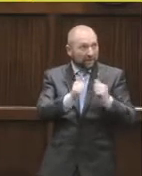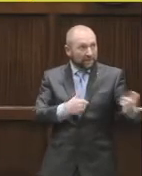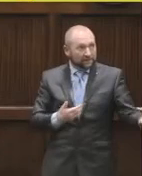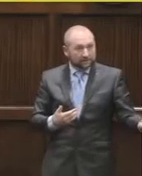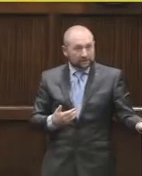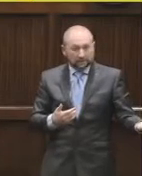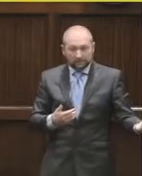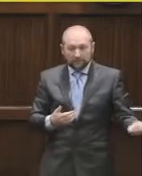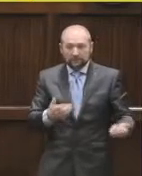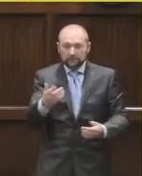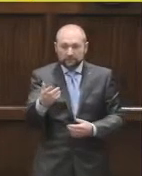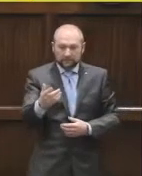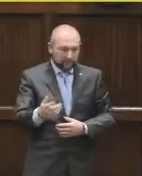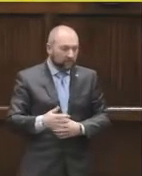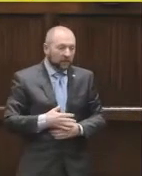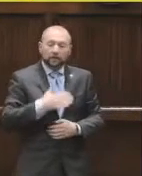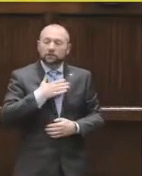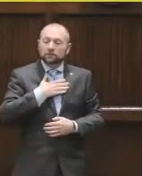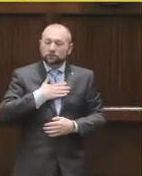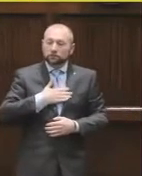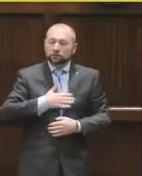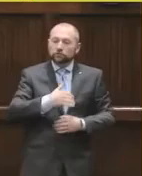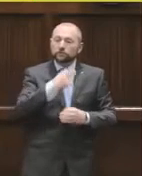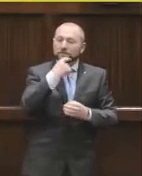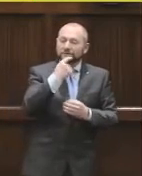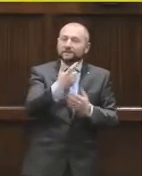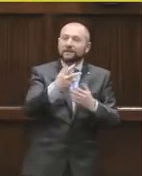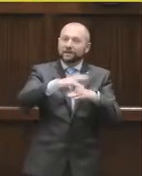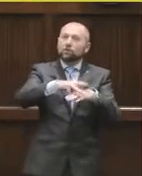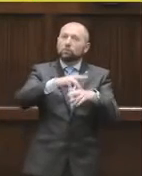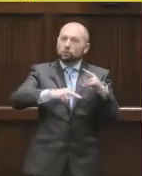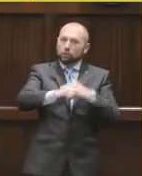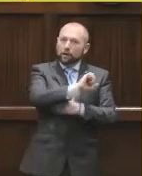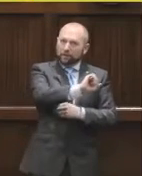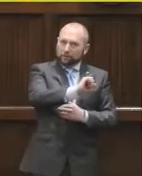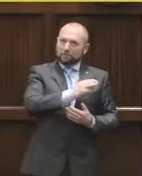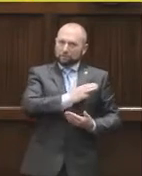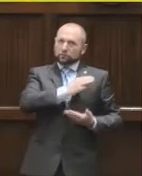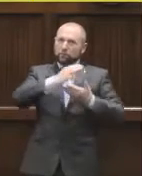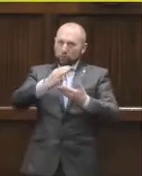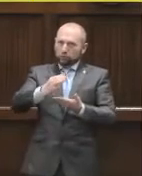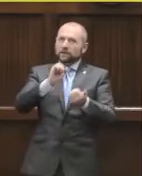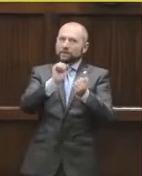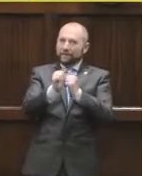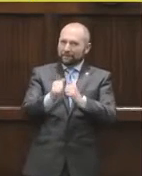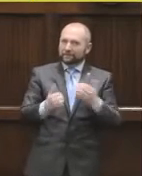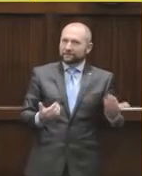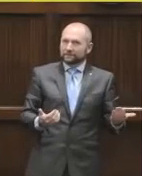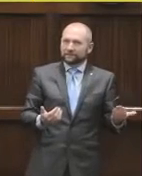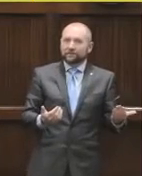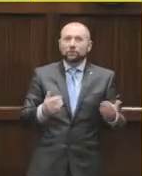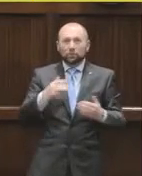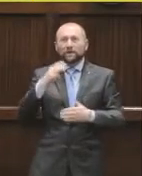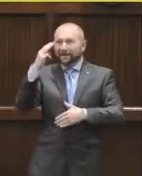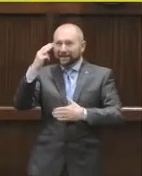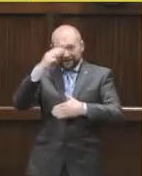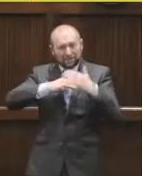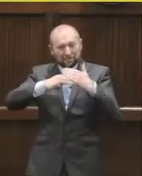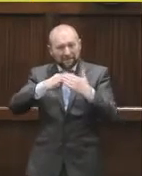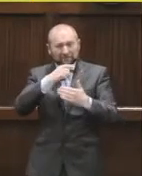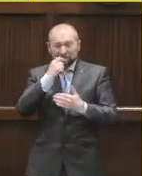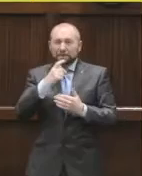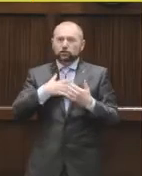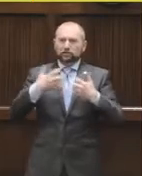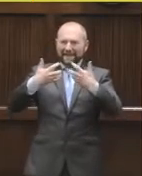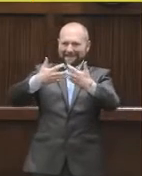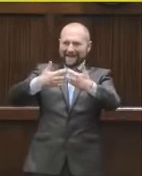O'Connell. Welcoming the amendments as tabled. They are, as the Minister has indicated, technical in nature.